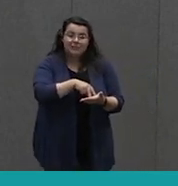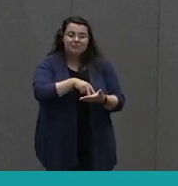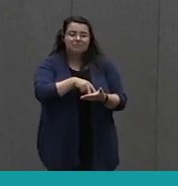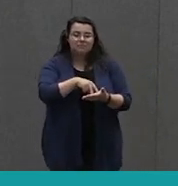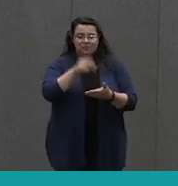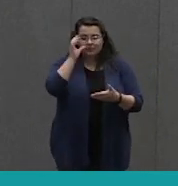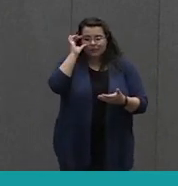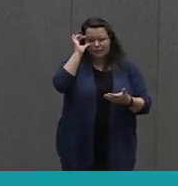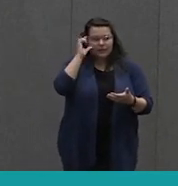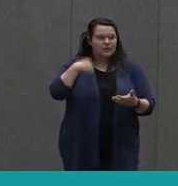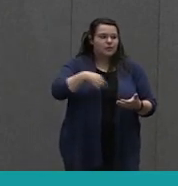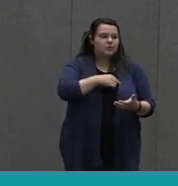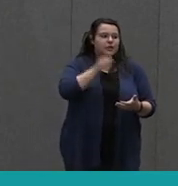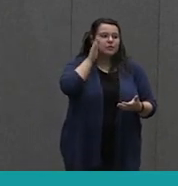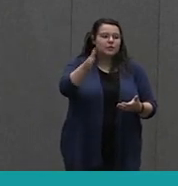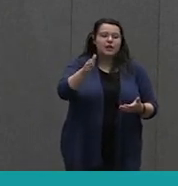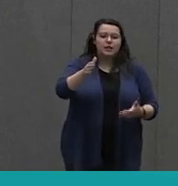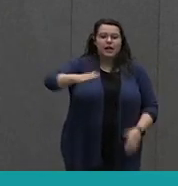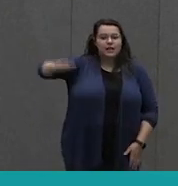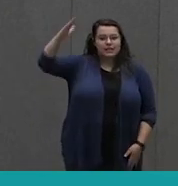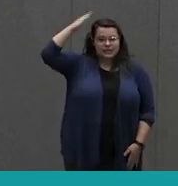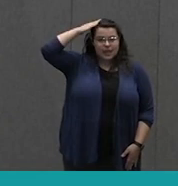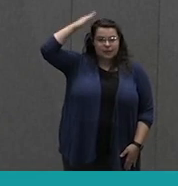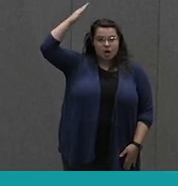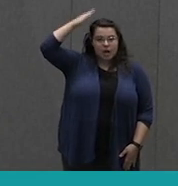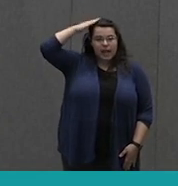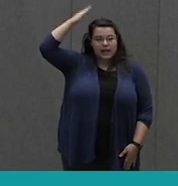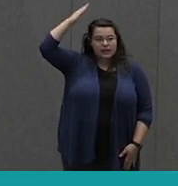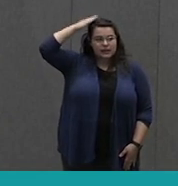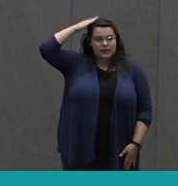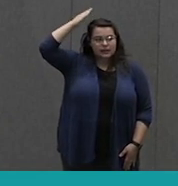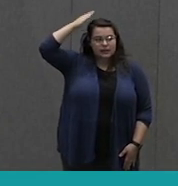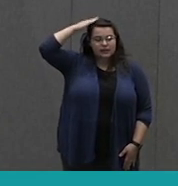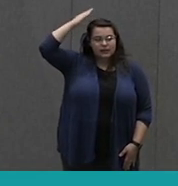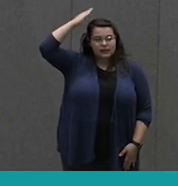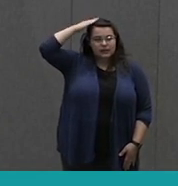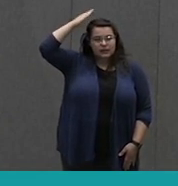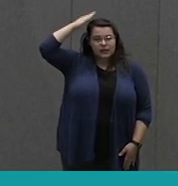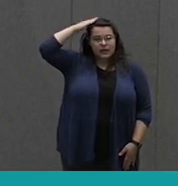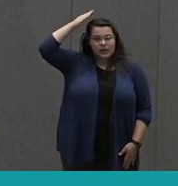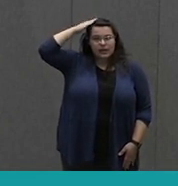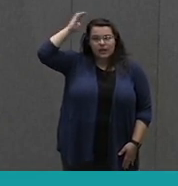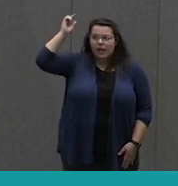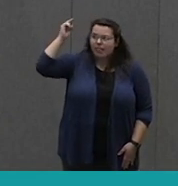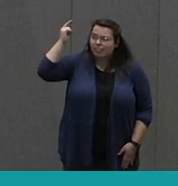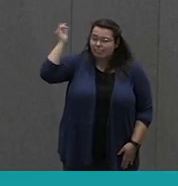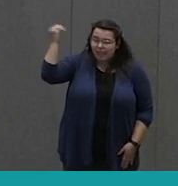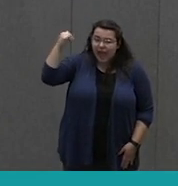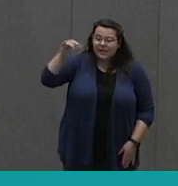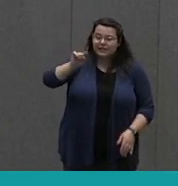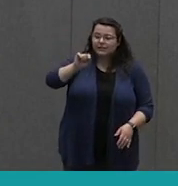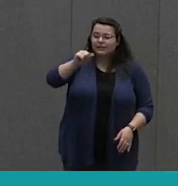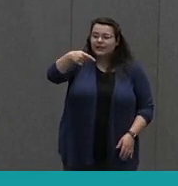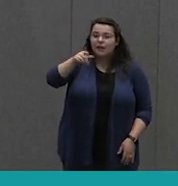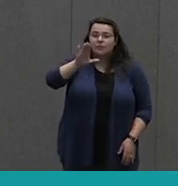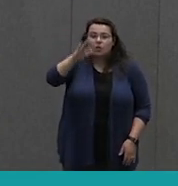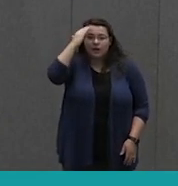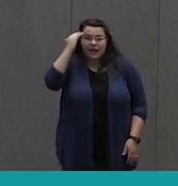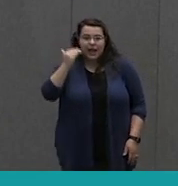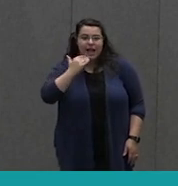trash? That would be an interesting thing to learn about, right? You know, talking about this book,